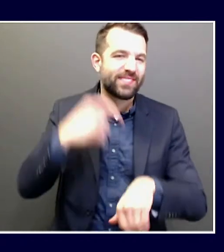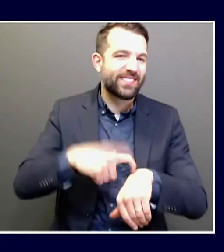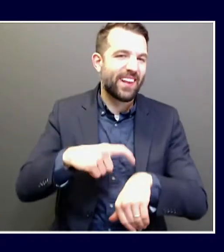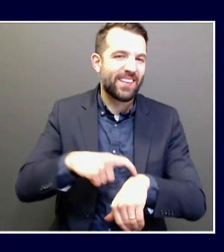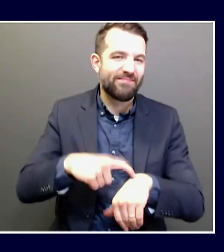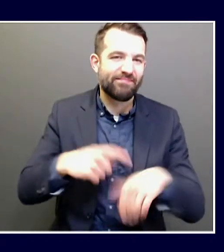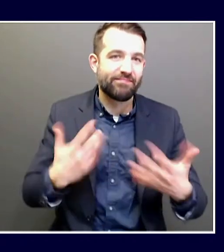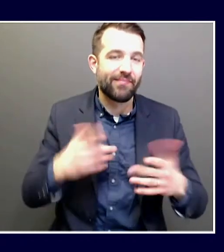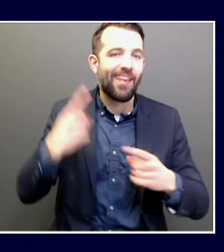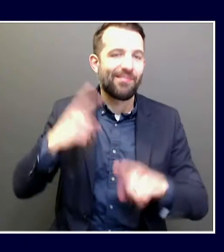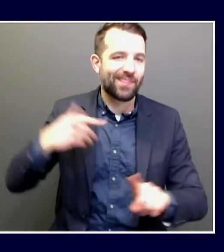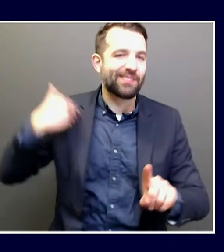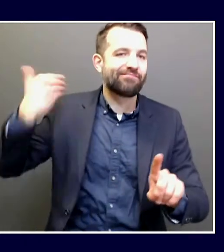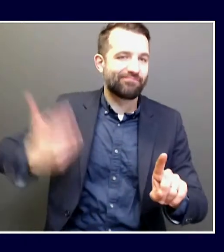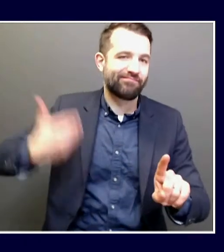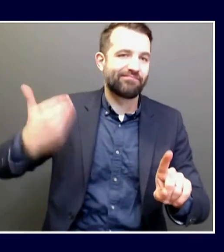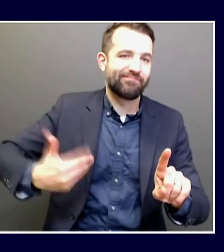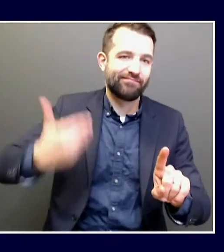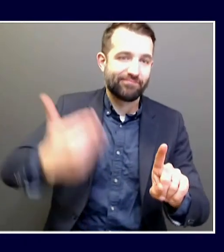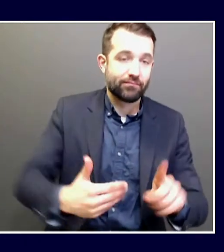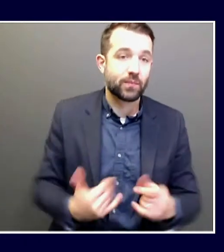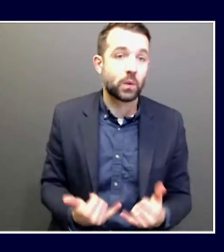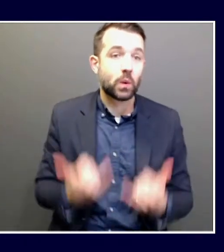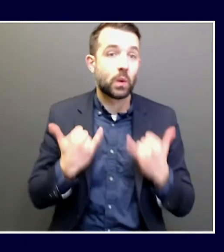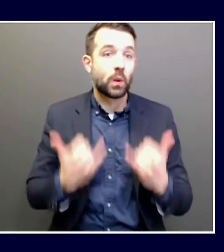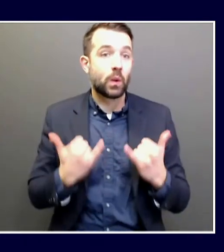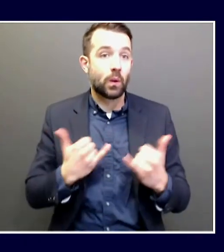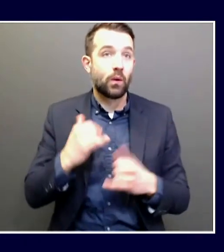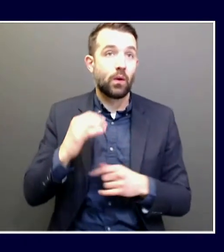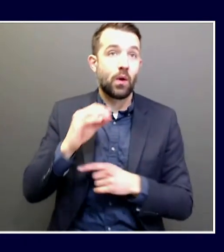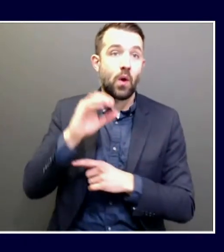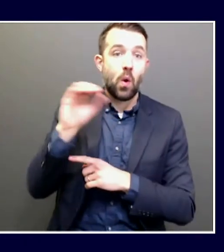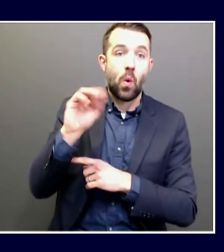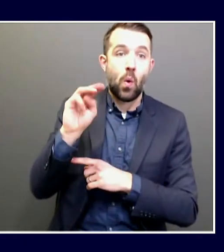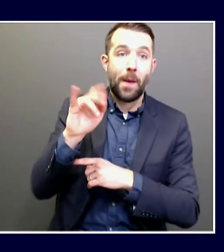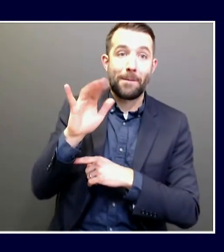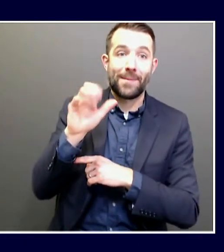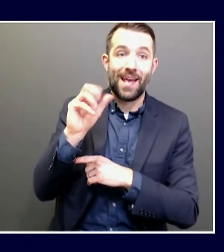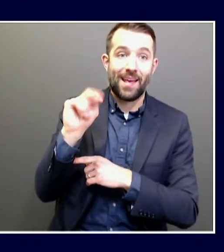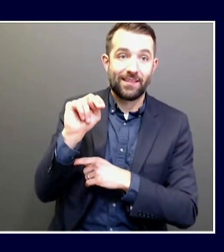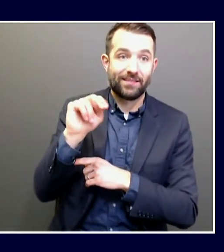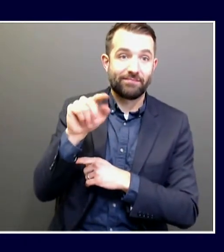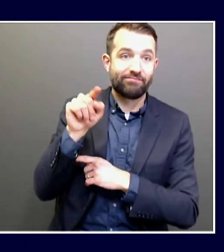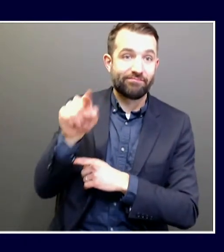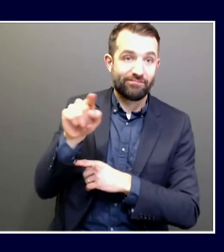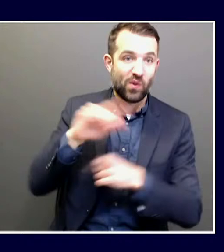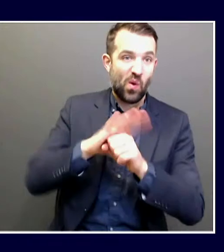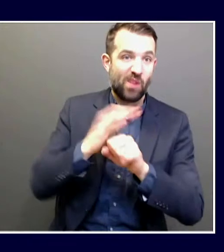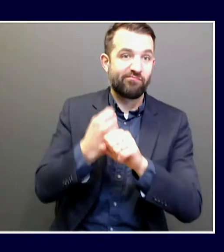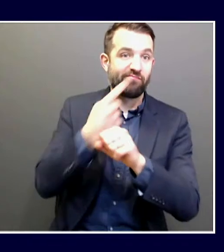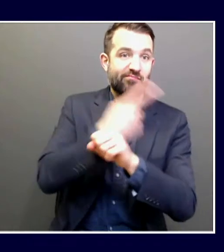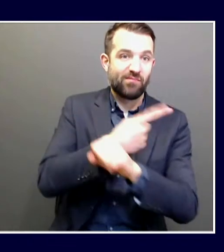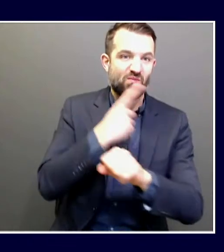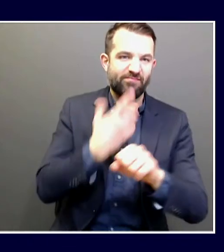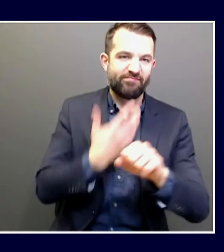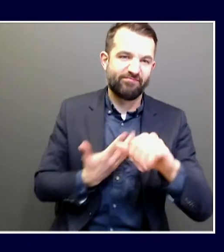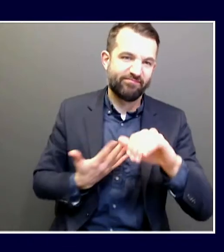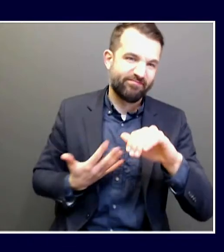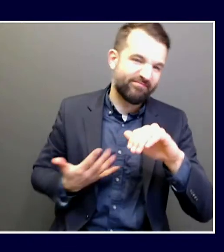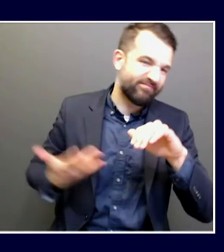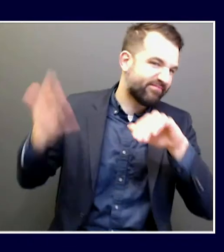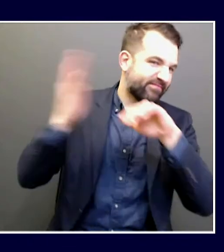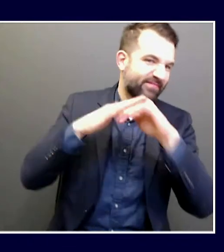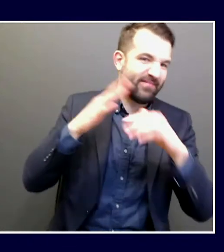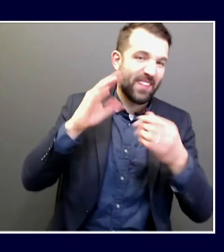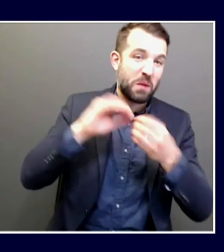of Omicron cases, this process of creating and converting a positive result into a case